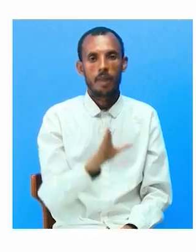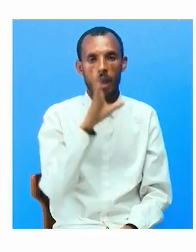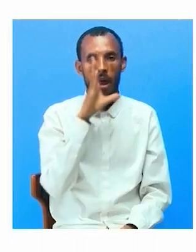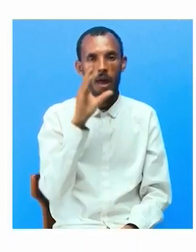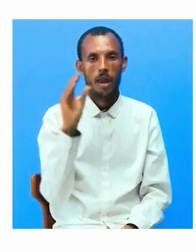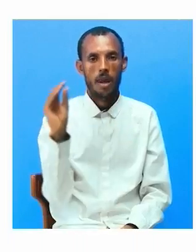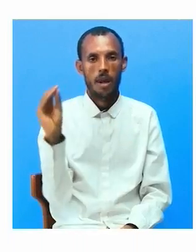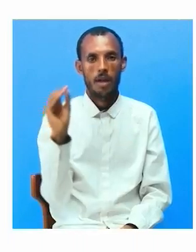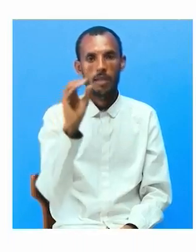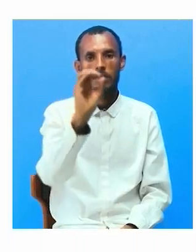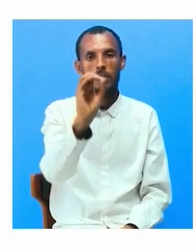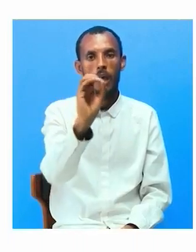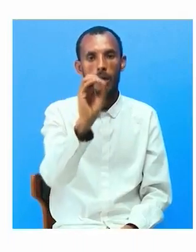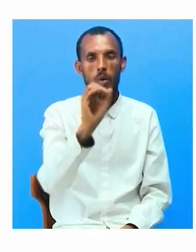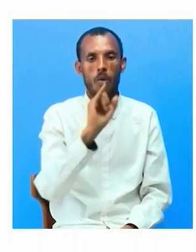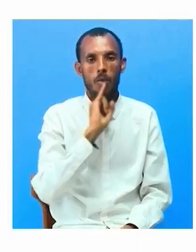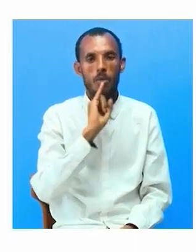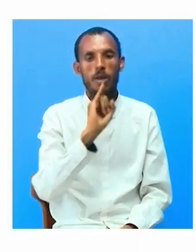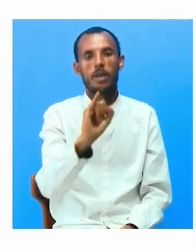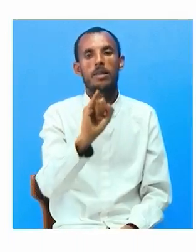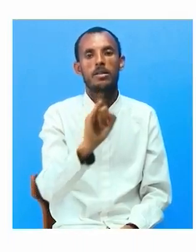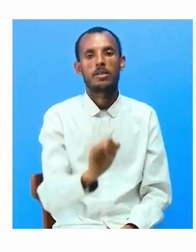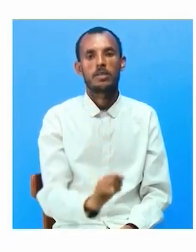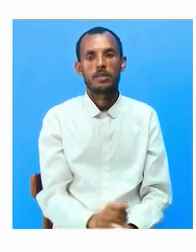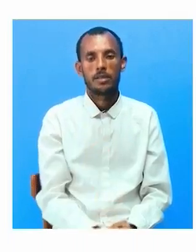and 0 is